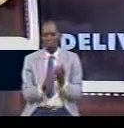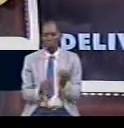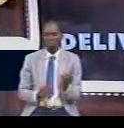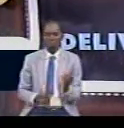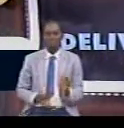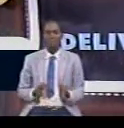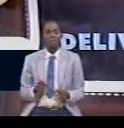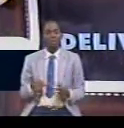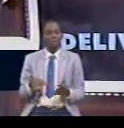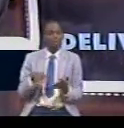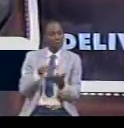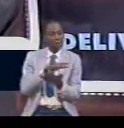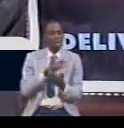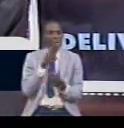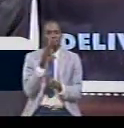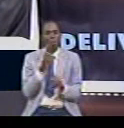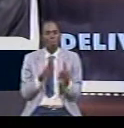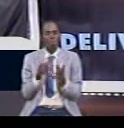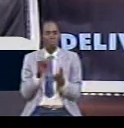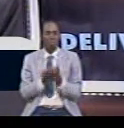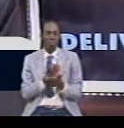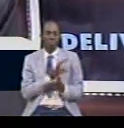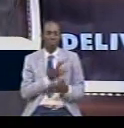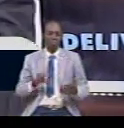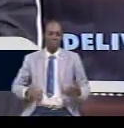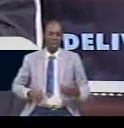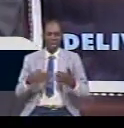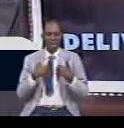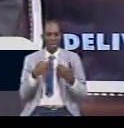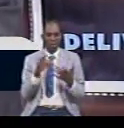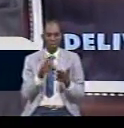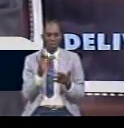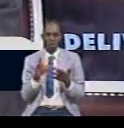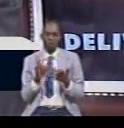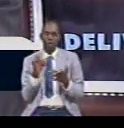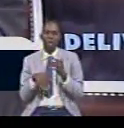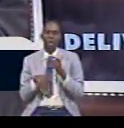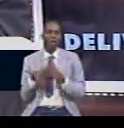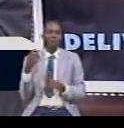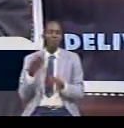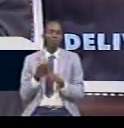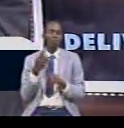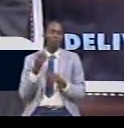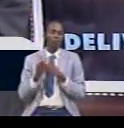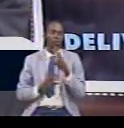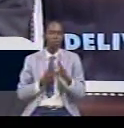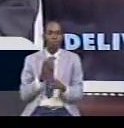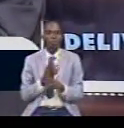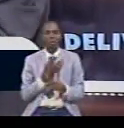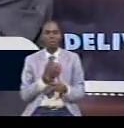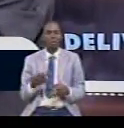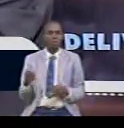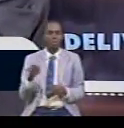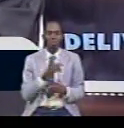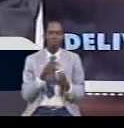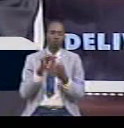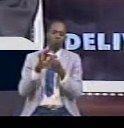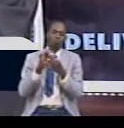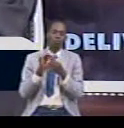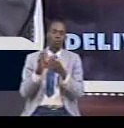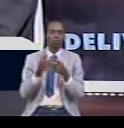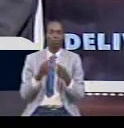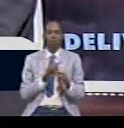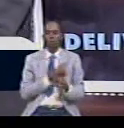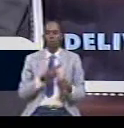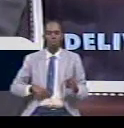were people that Christ had chosen out of the world, and they belonged to the Lord, completely to the